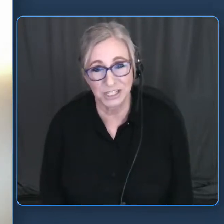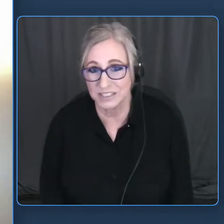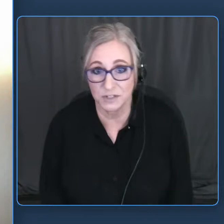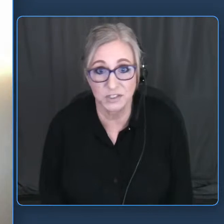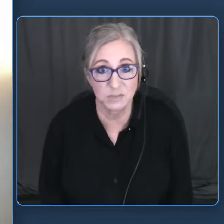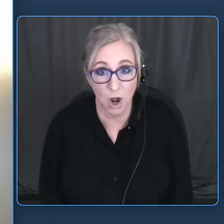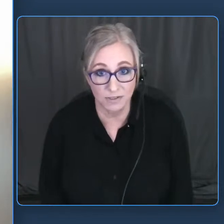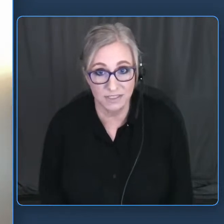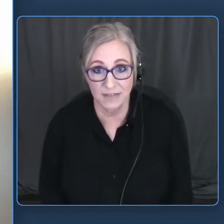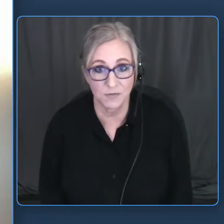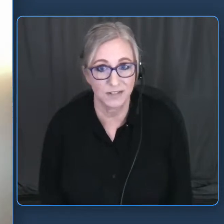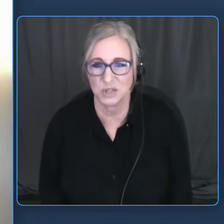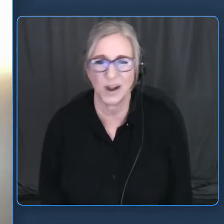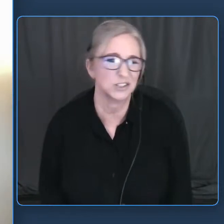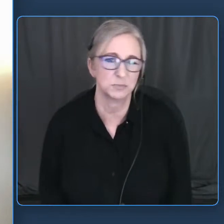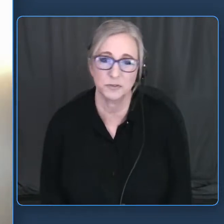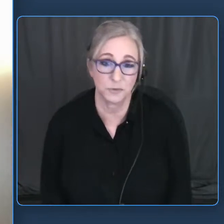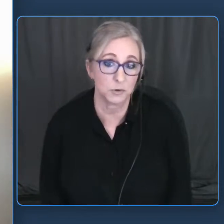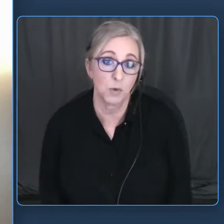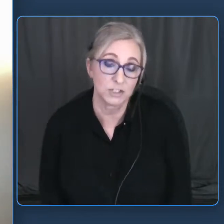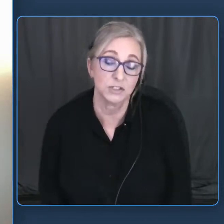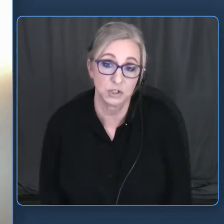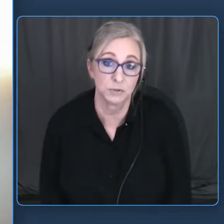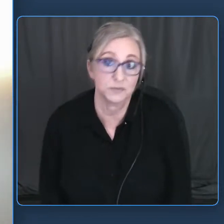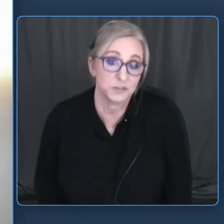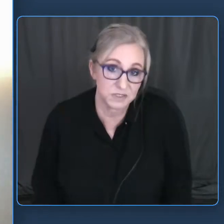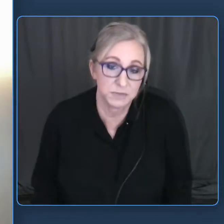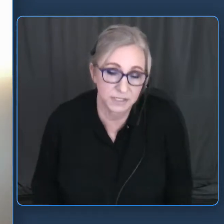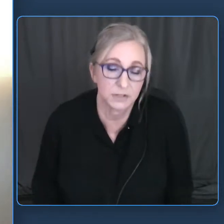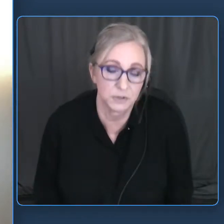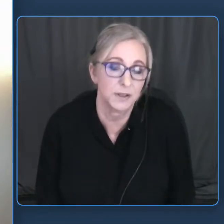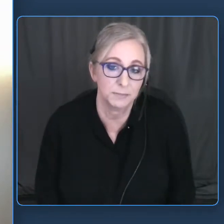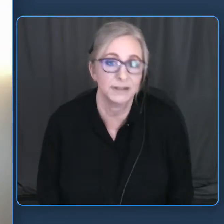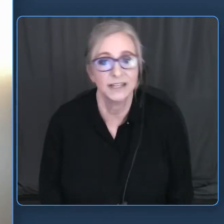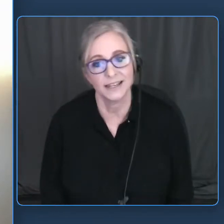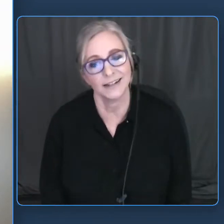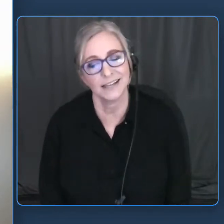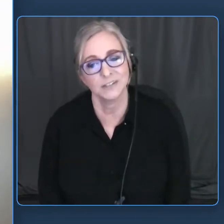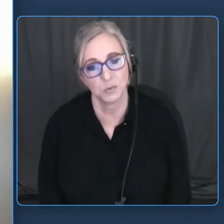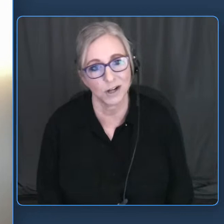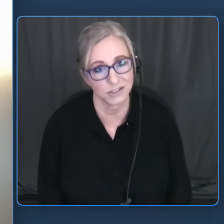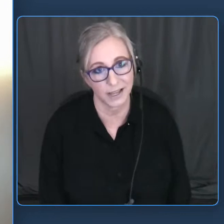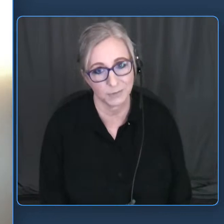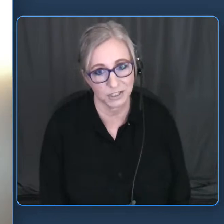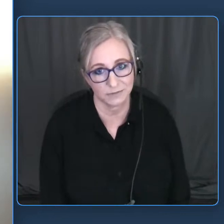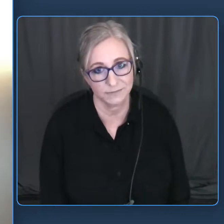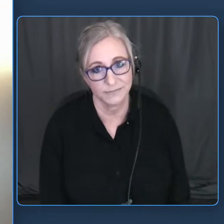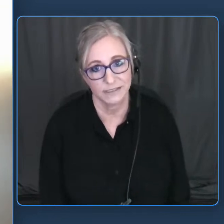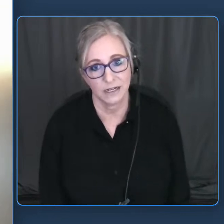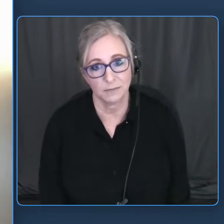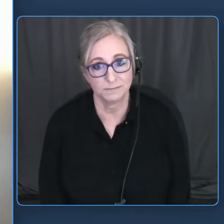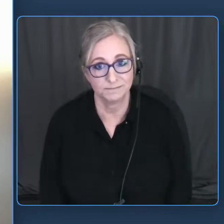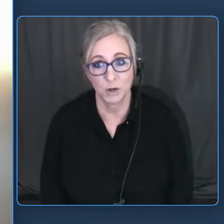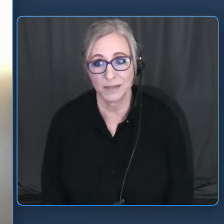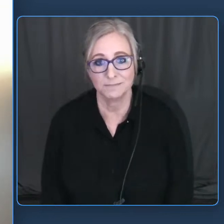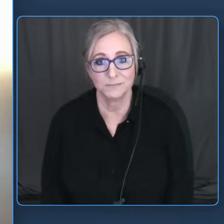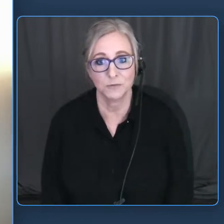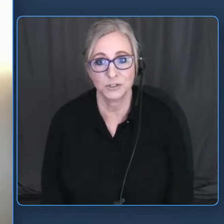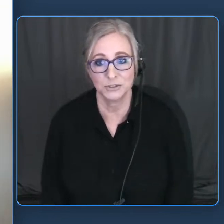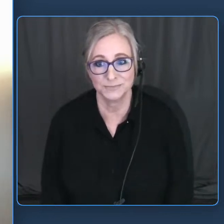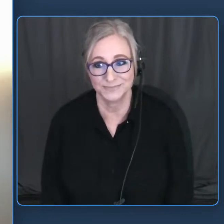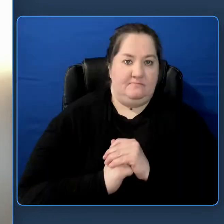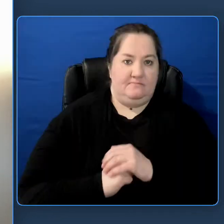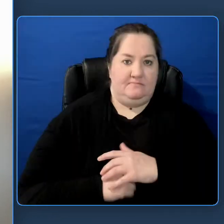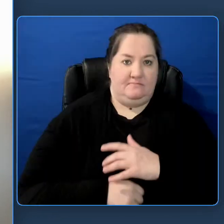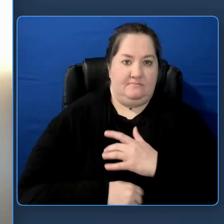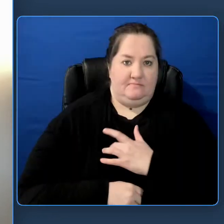particular captioning is very small in this live event, so I just prefer to watch the interpreter for this particular event. But yeah, I tend to watch the captioning. Okay, over